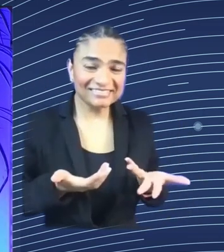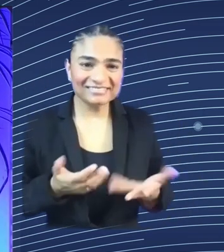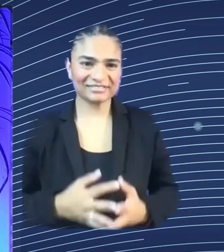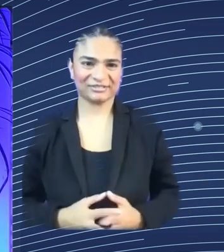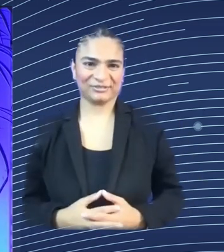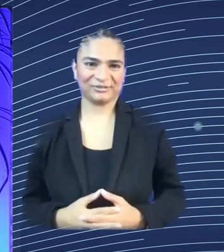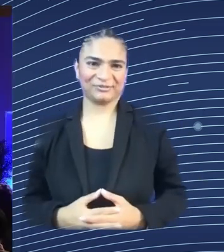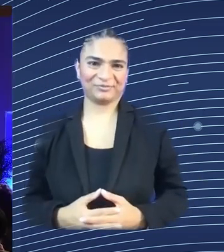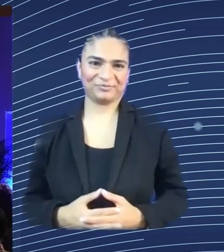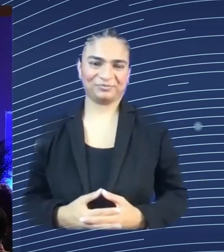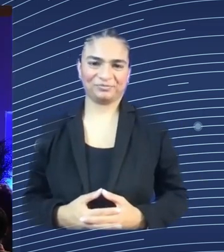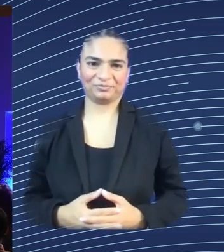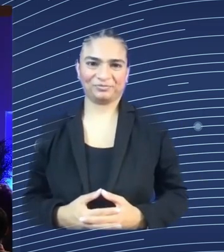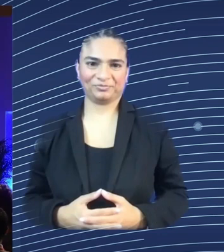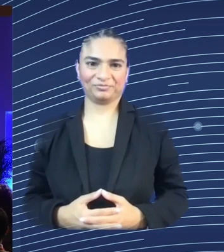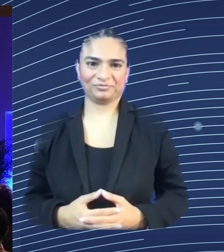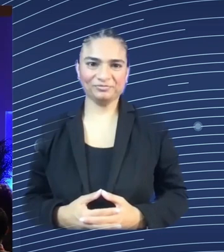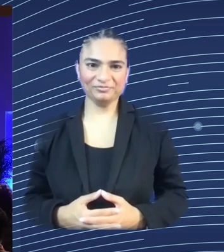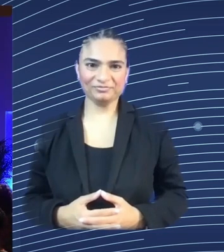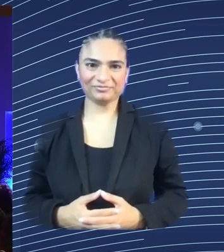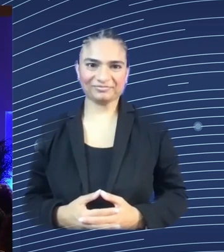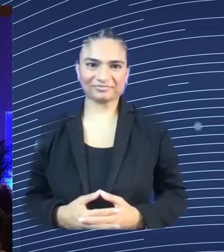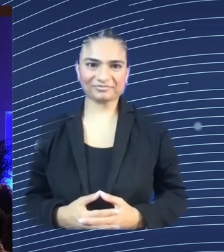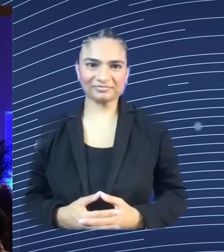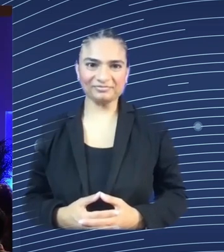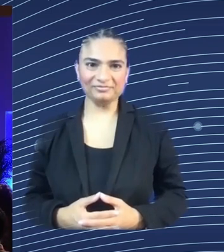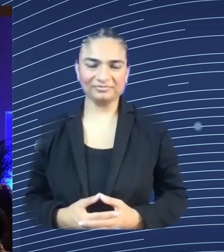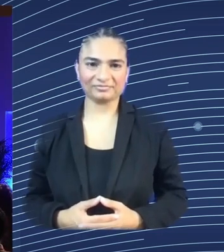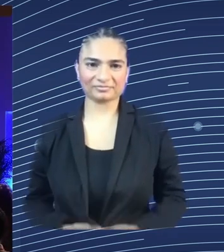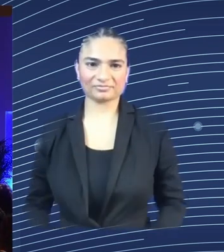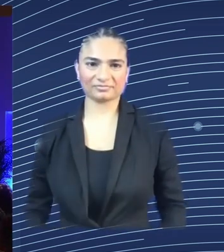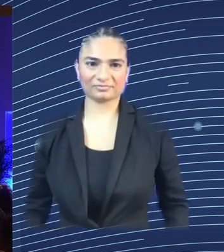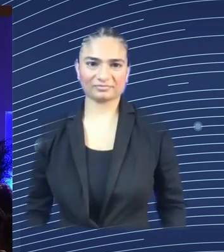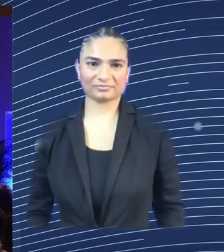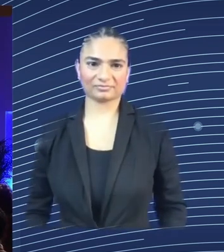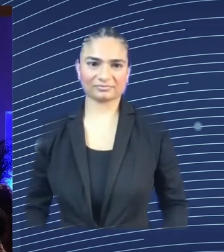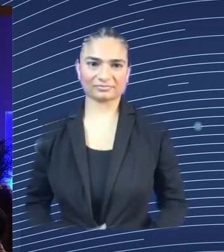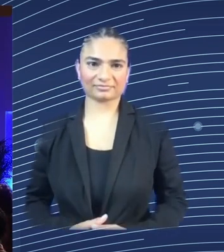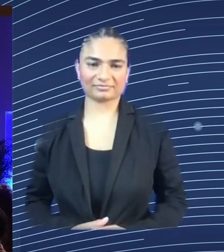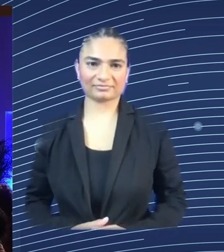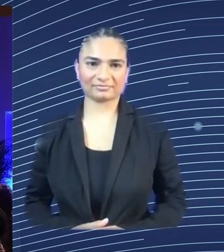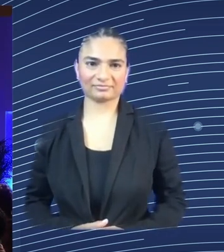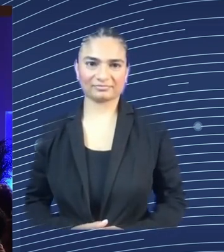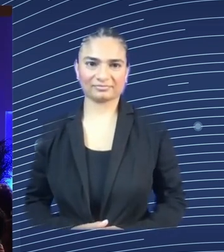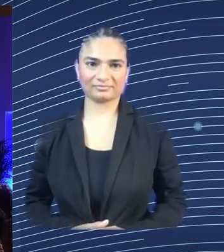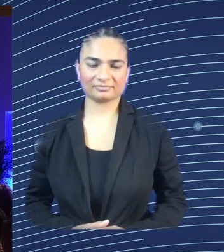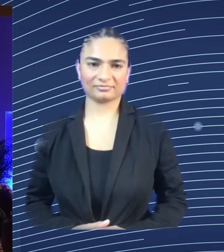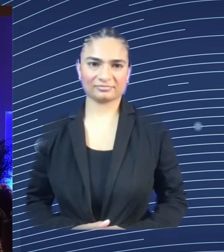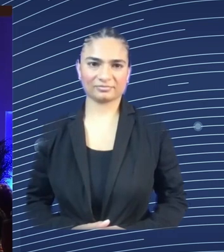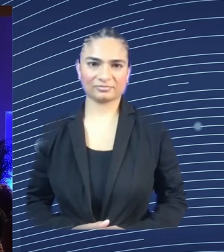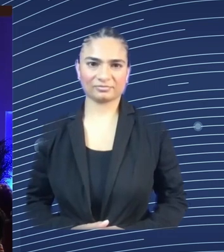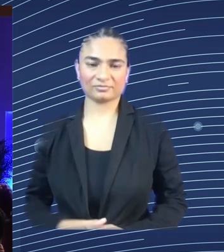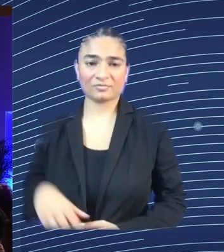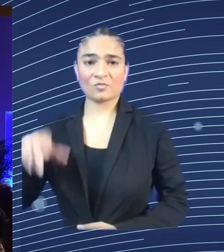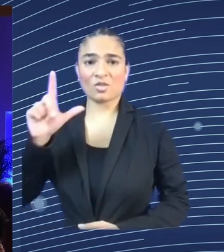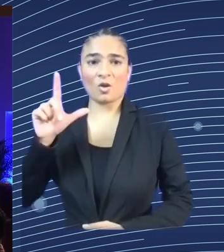one. So, Luca Lacroix from Renew Group. I have a question for